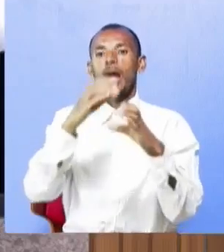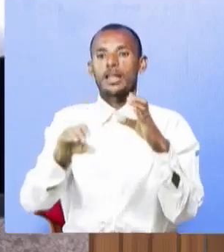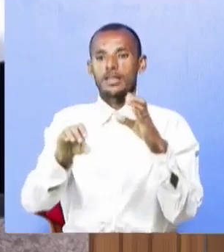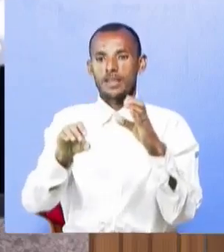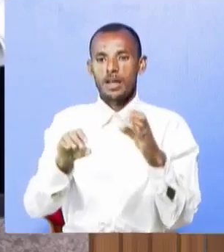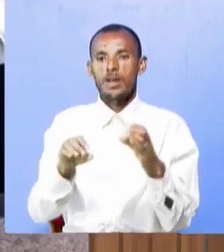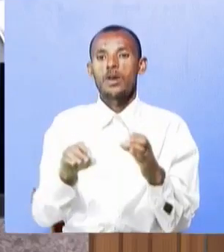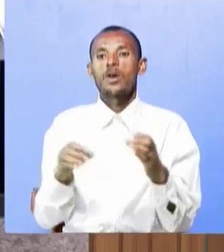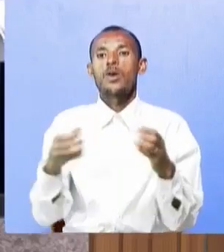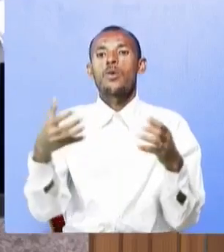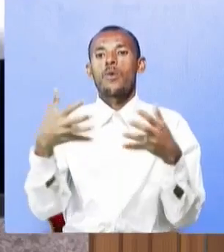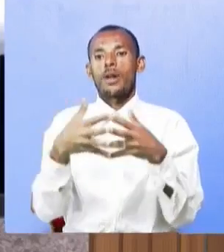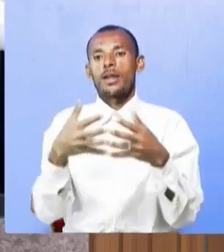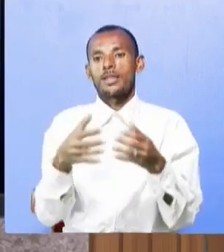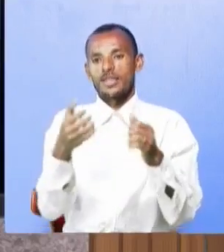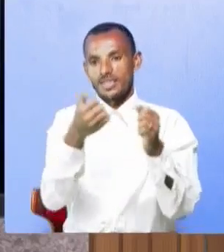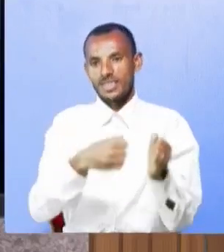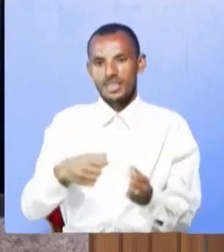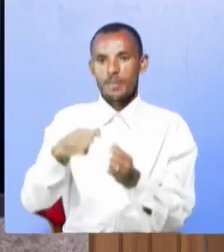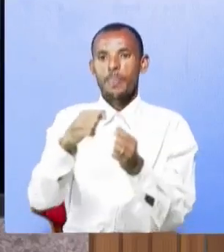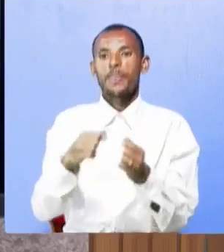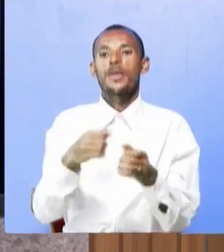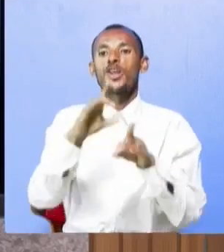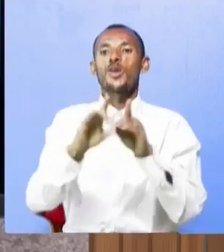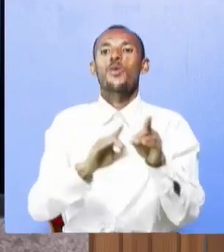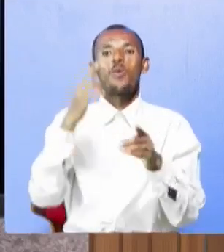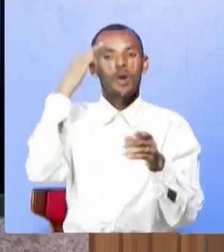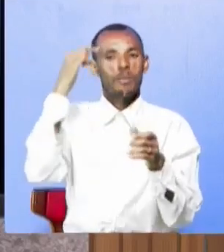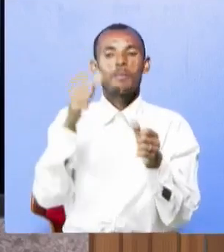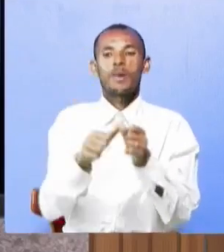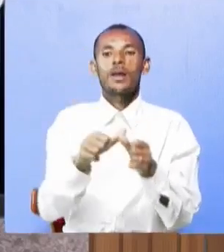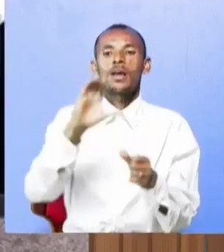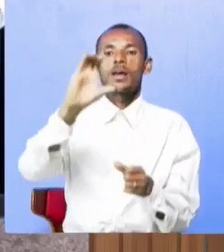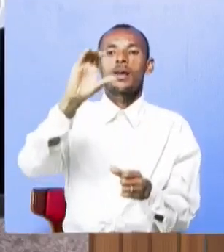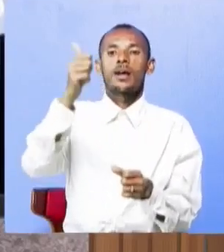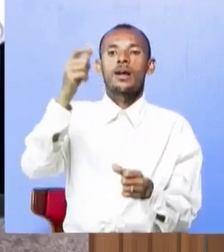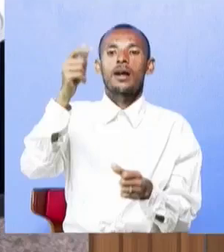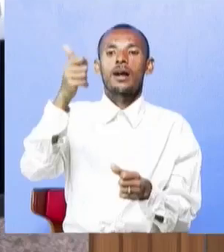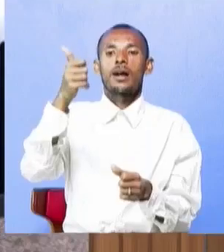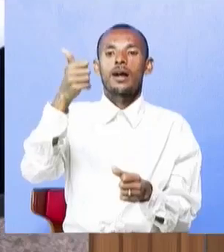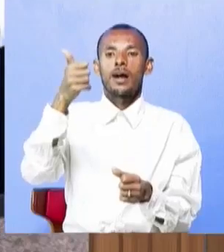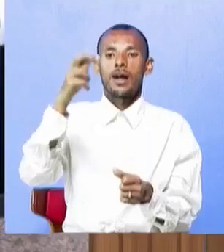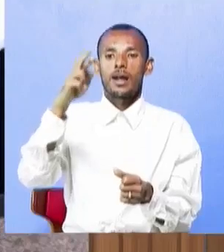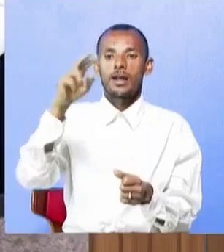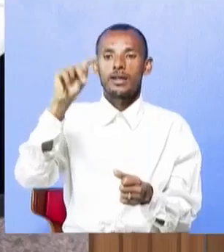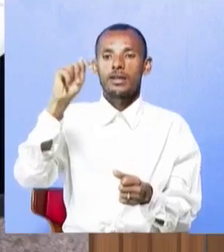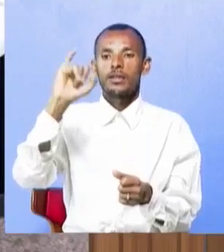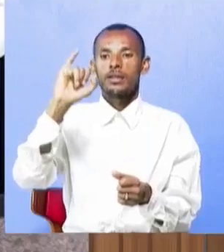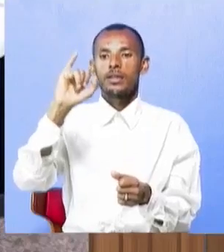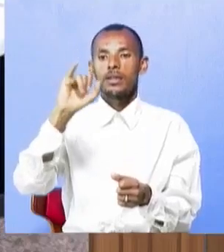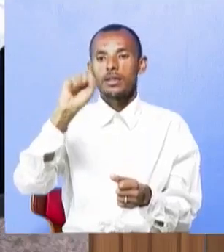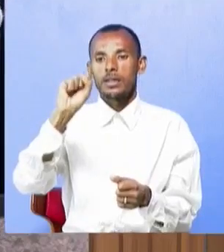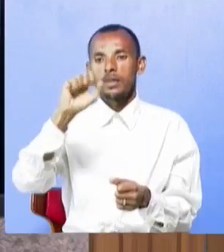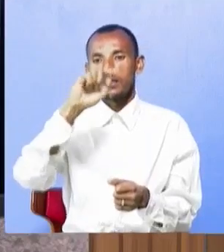system. All right. Do you remember what the Cartesian coordinate system is?